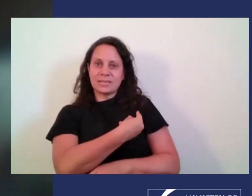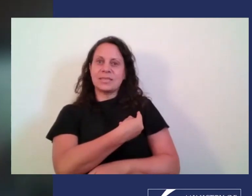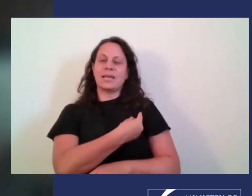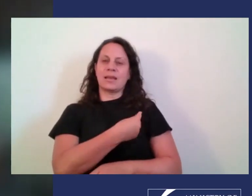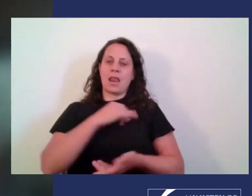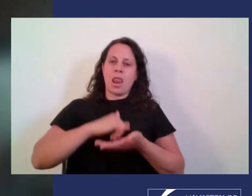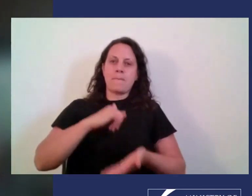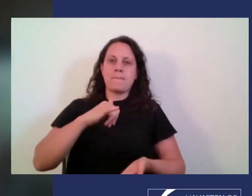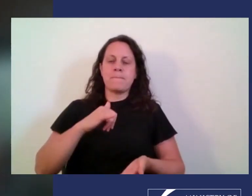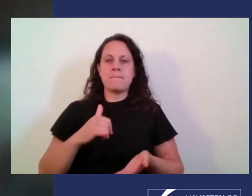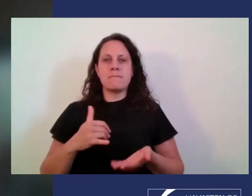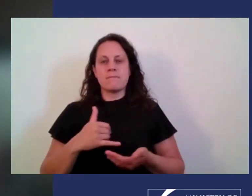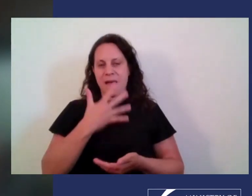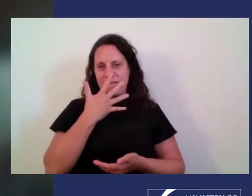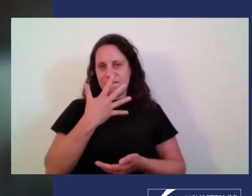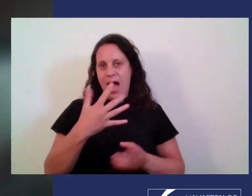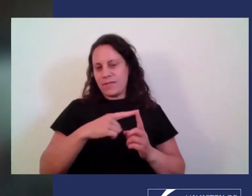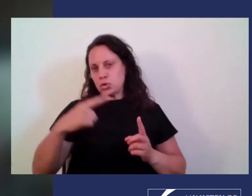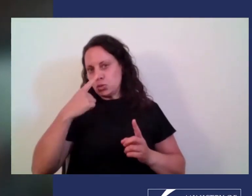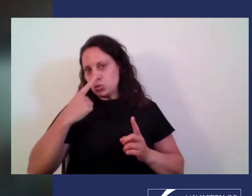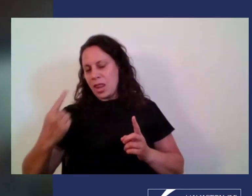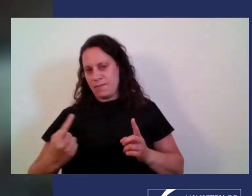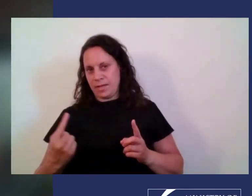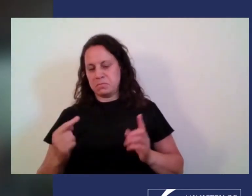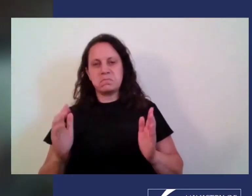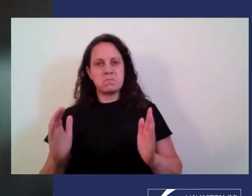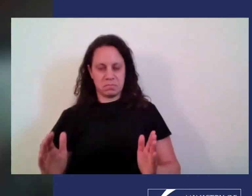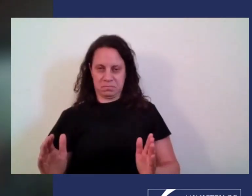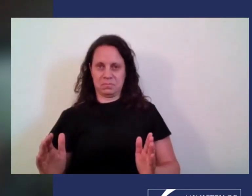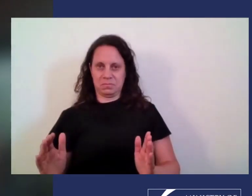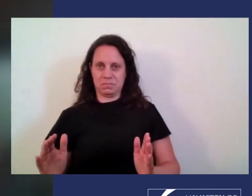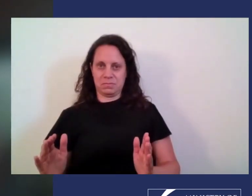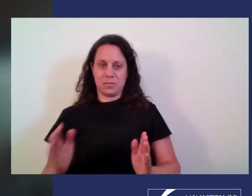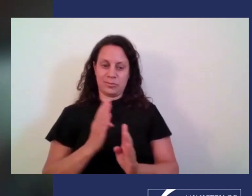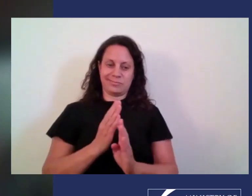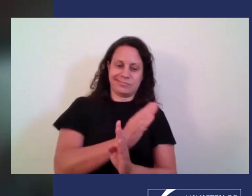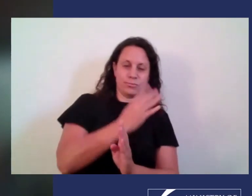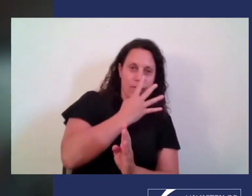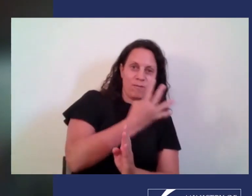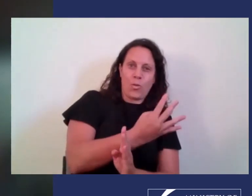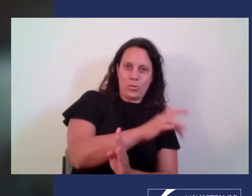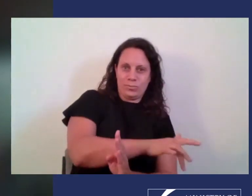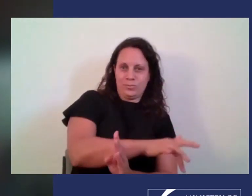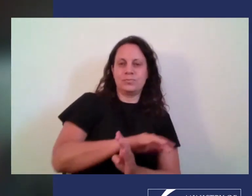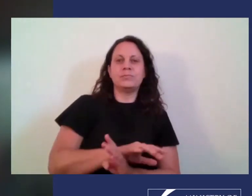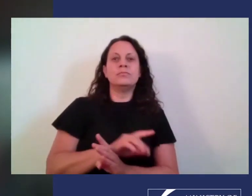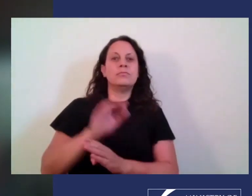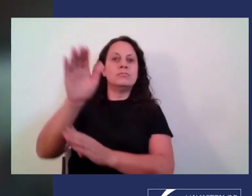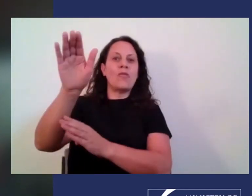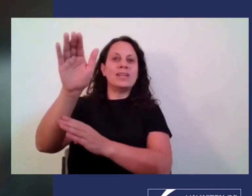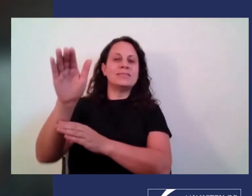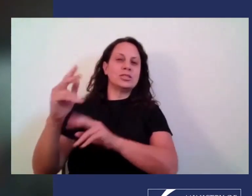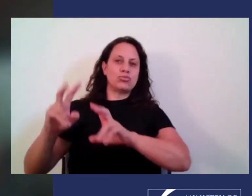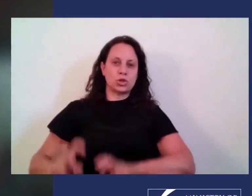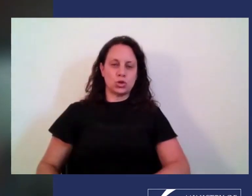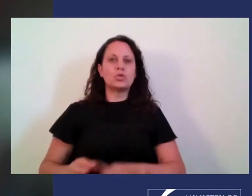for 5 to 11-year-olds, so not 4-year-olds yet. There are certainly studies overseas where they're looking